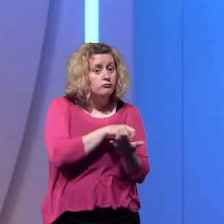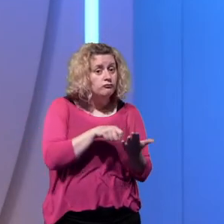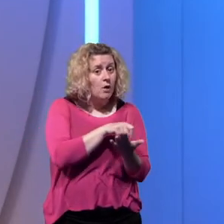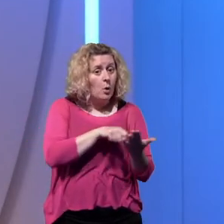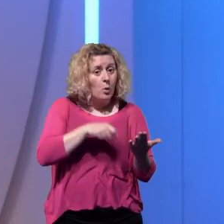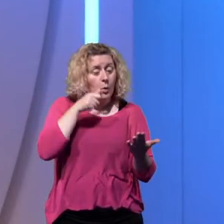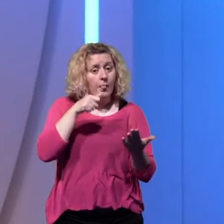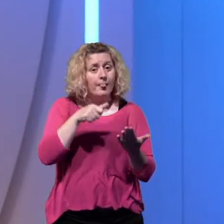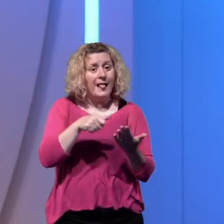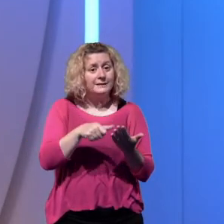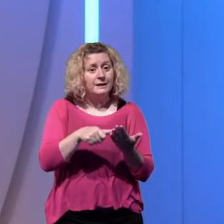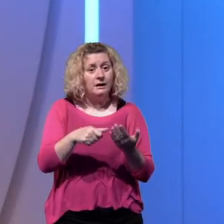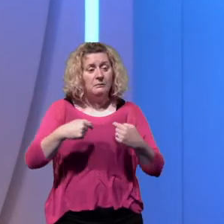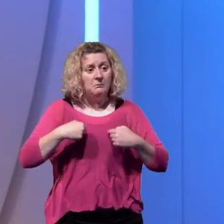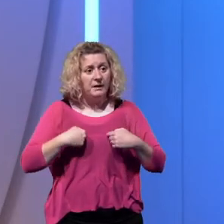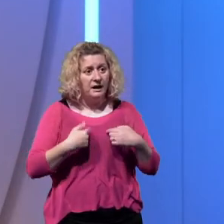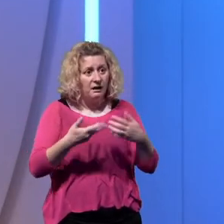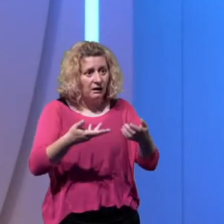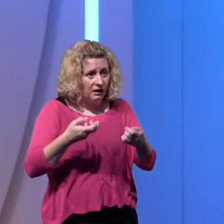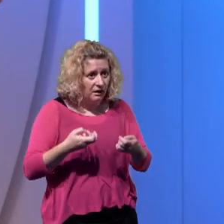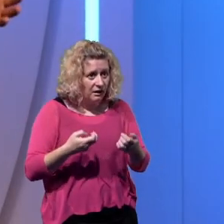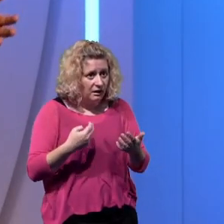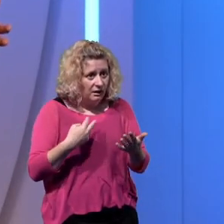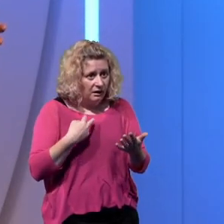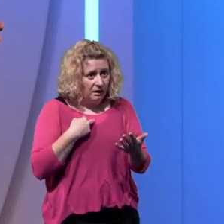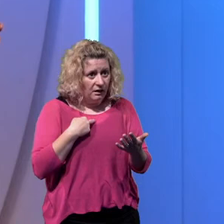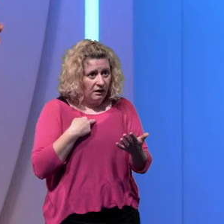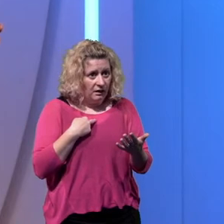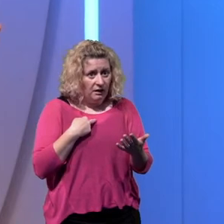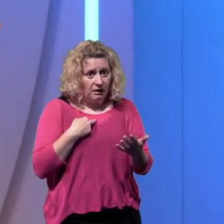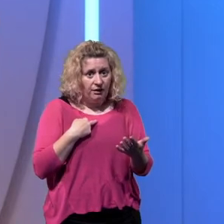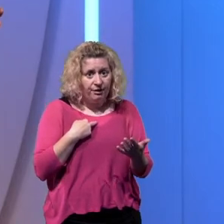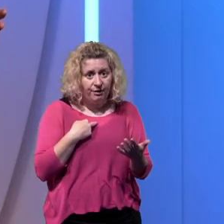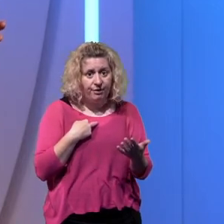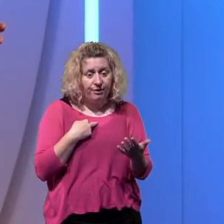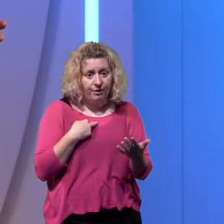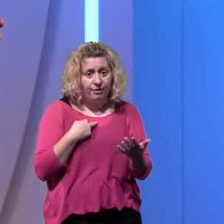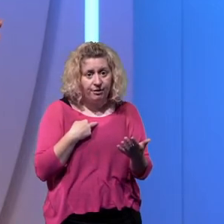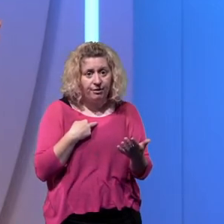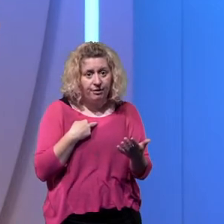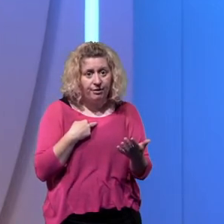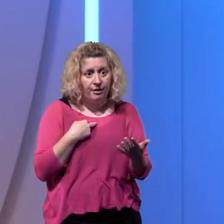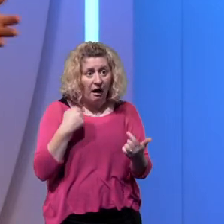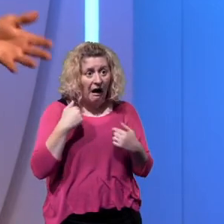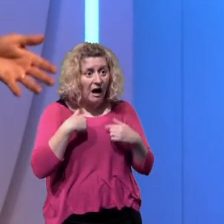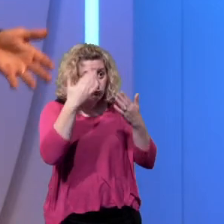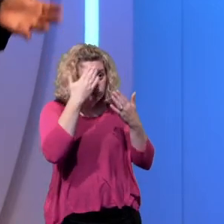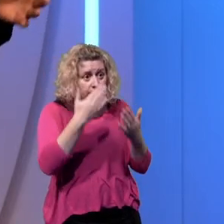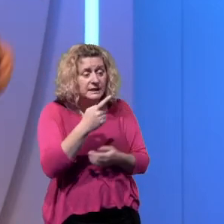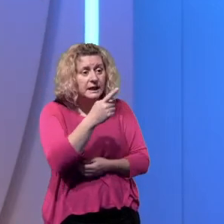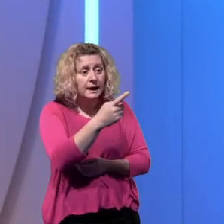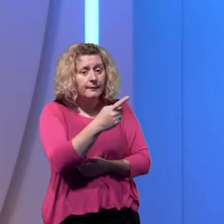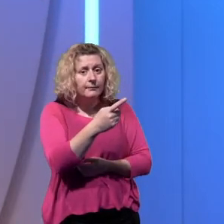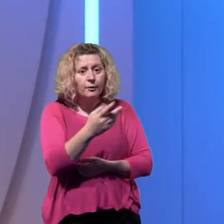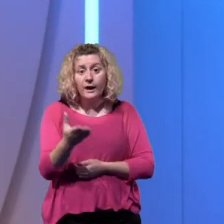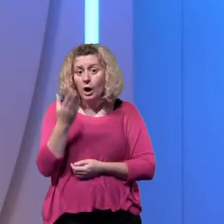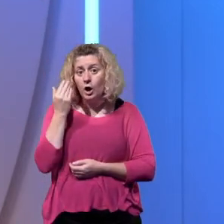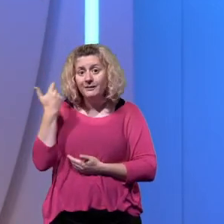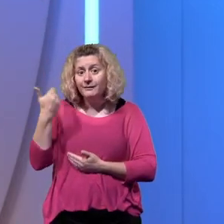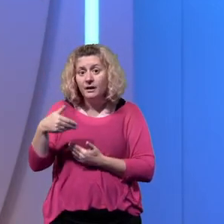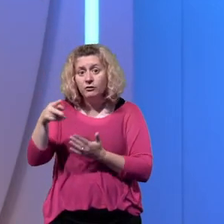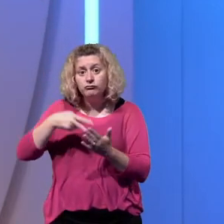that was incredibly discouraging to get as a 32-year-old, because I really respected him, and then I heard he'd not even read through